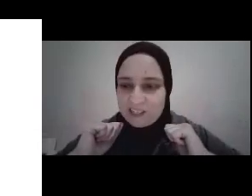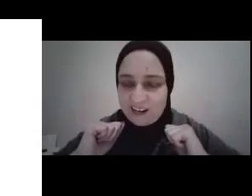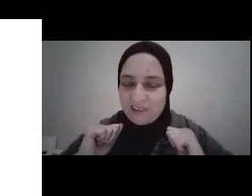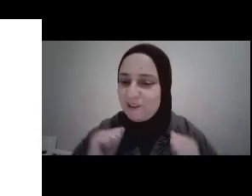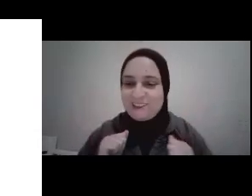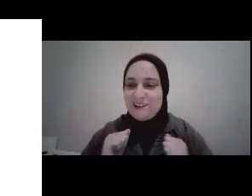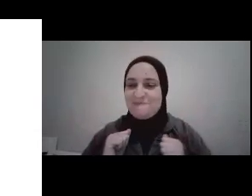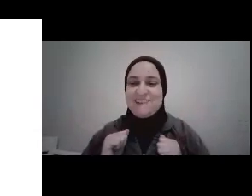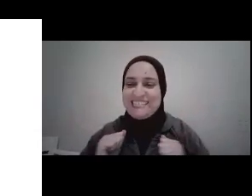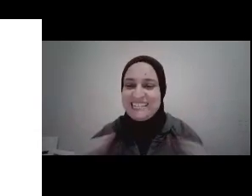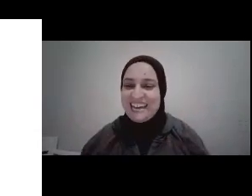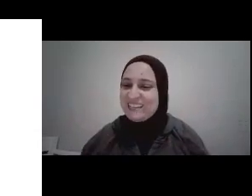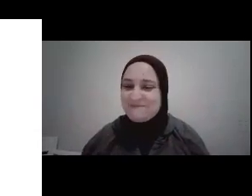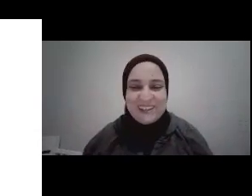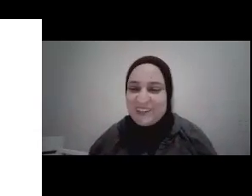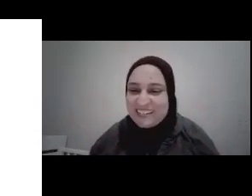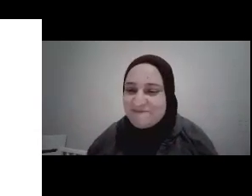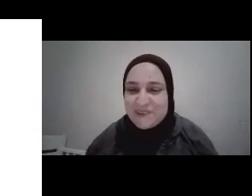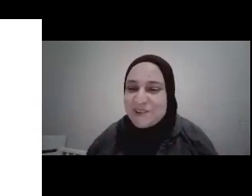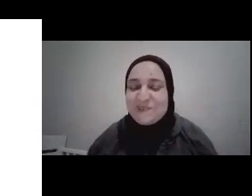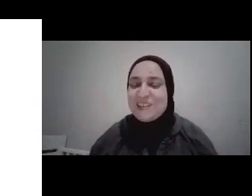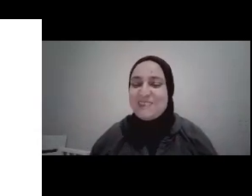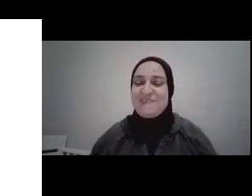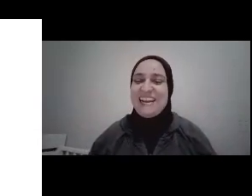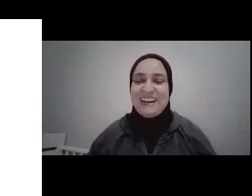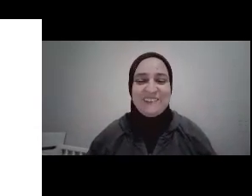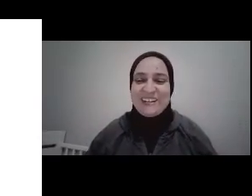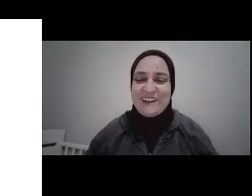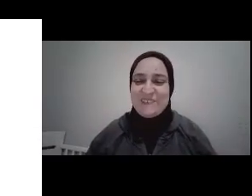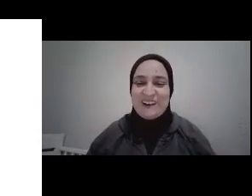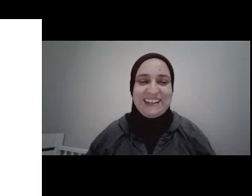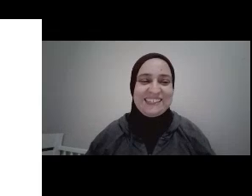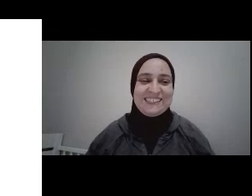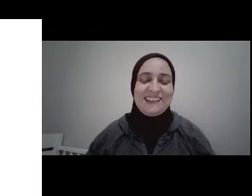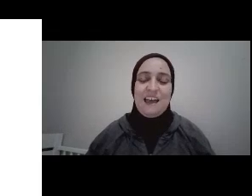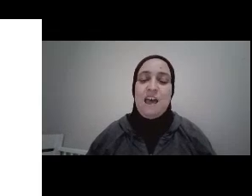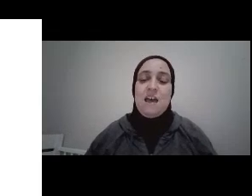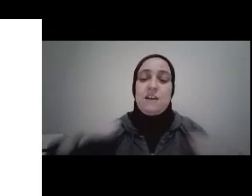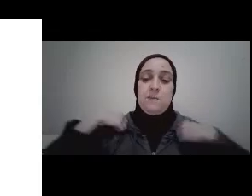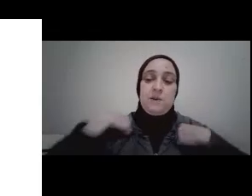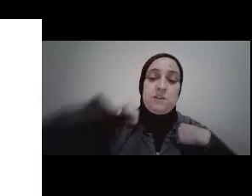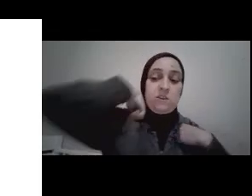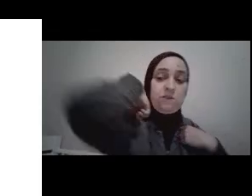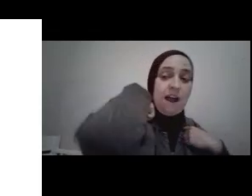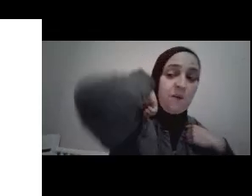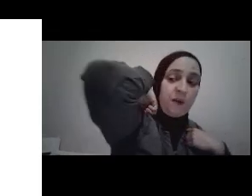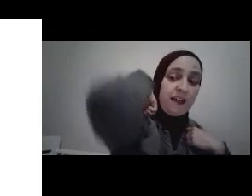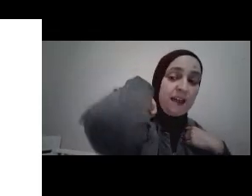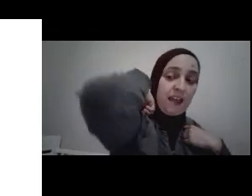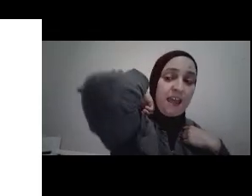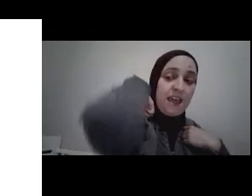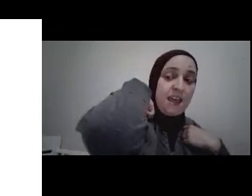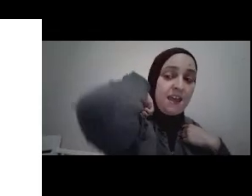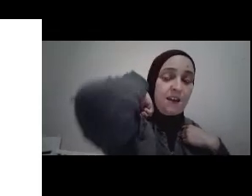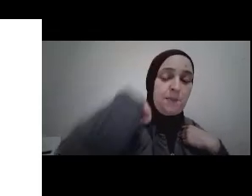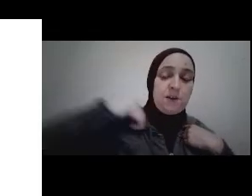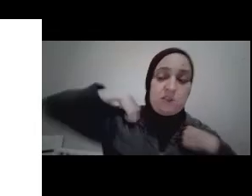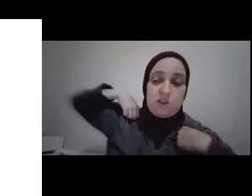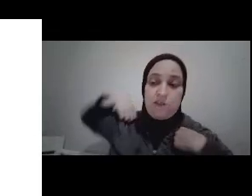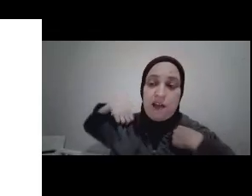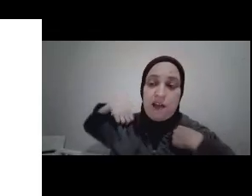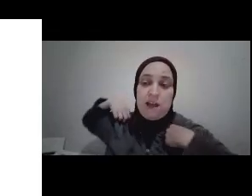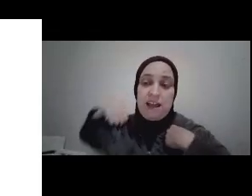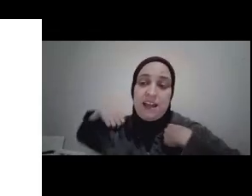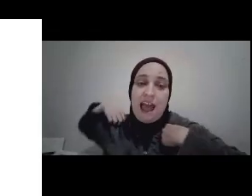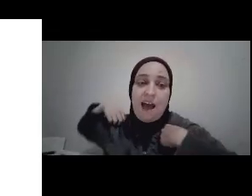the whole turkey. We'll jump in together, but you can move with me. Here we go, friends. You put your right wing in, you put